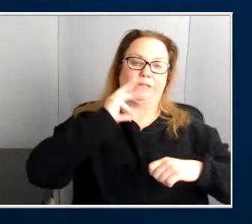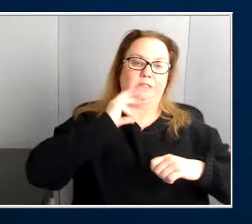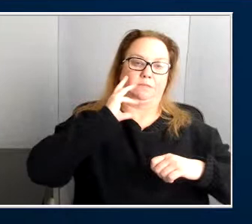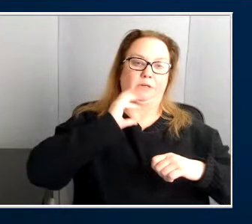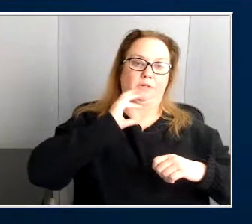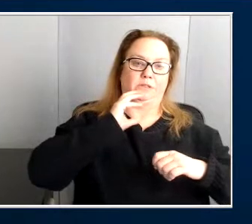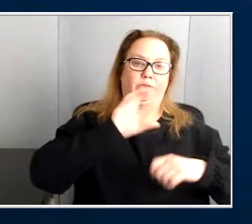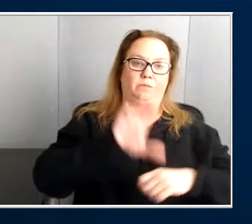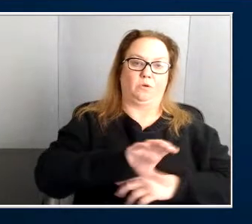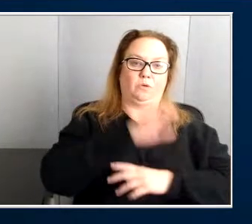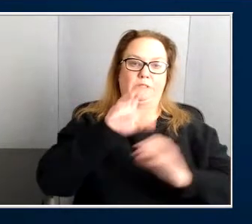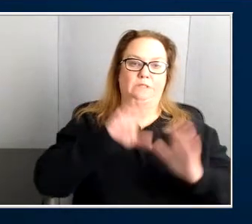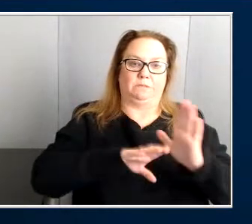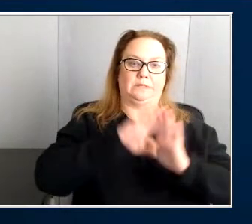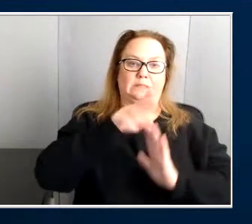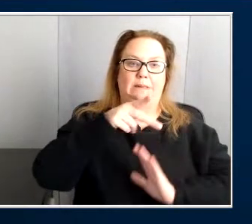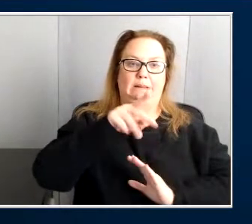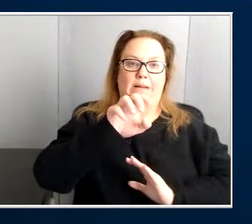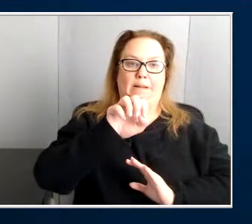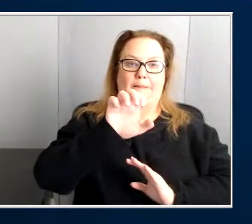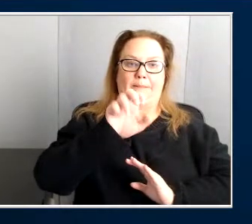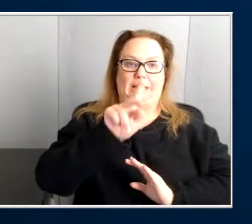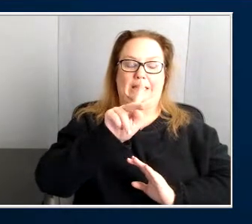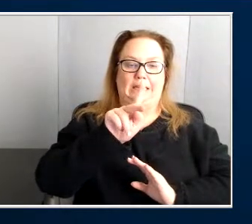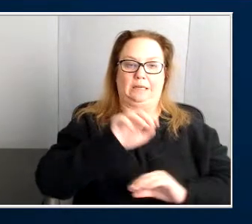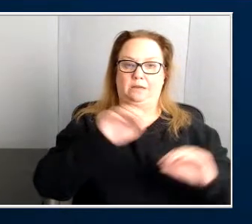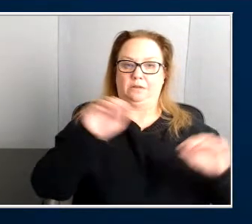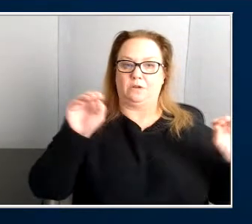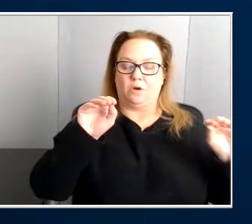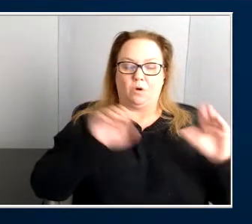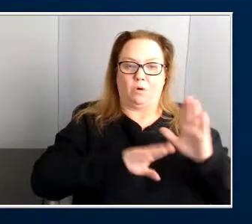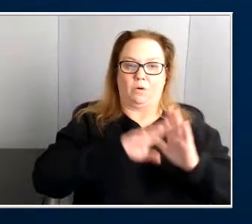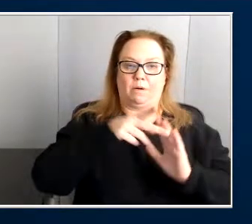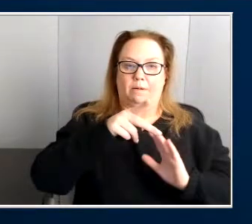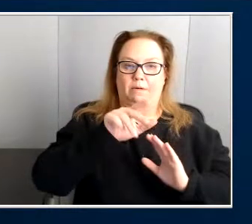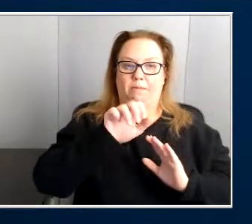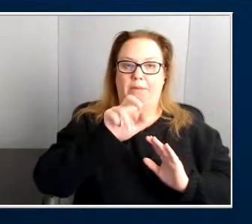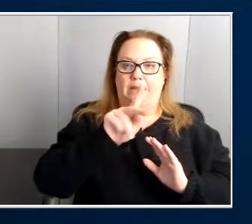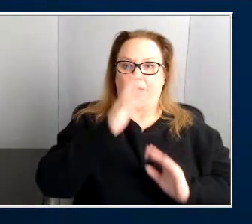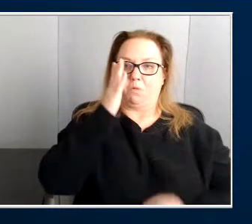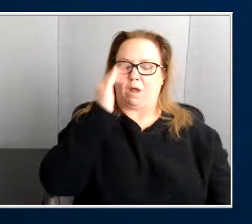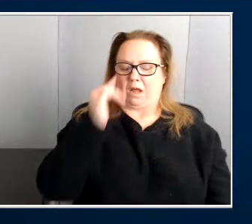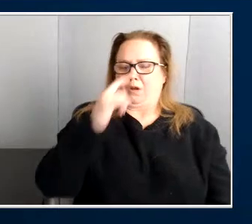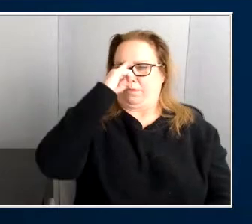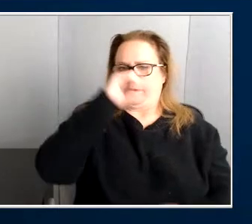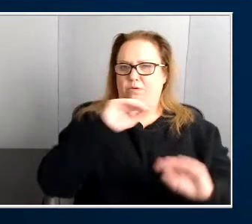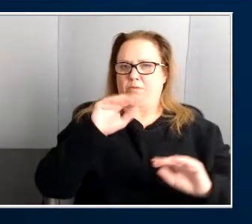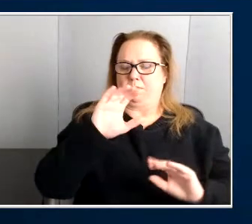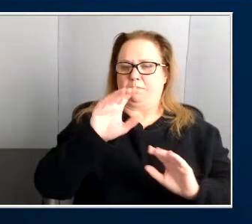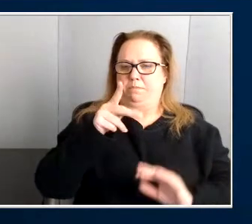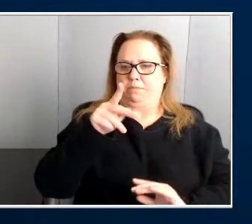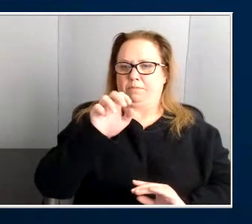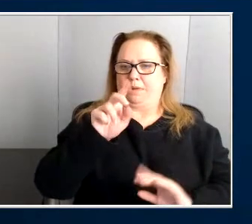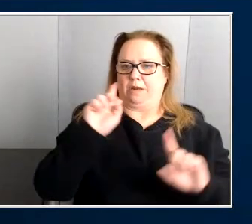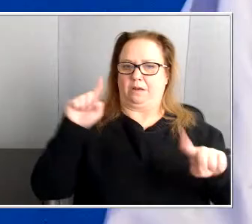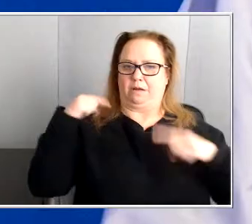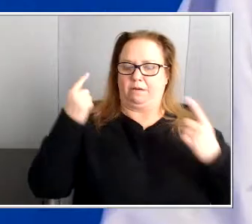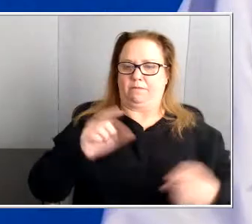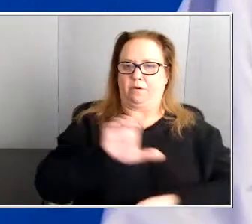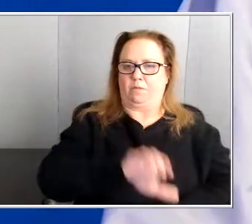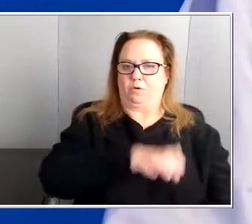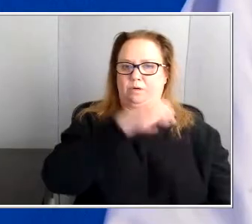No peak. That's really good news. What do you attribute that to? I think the only numbers that we can